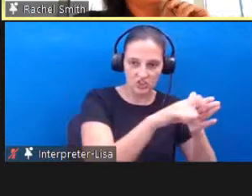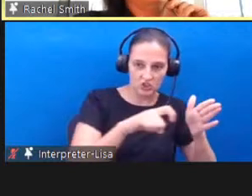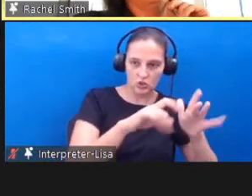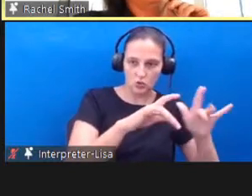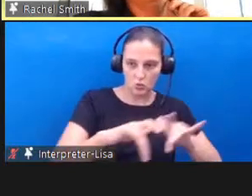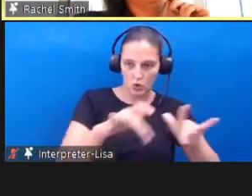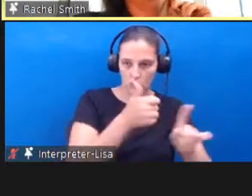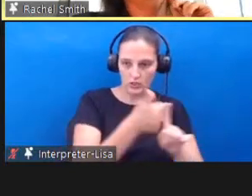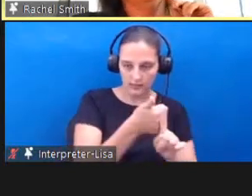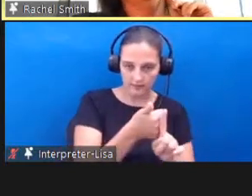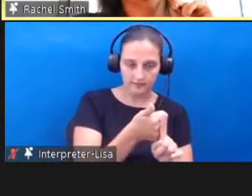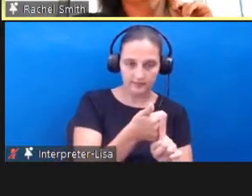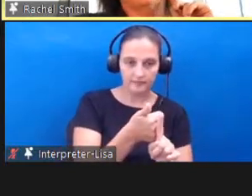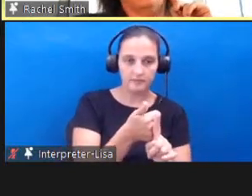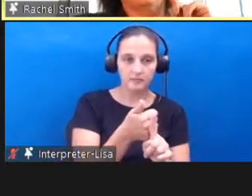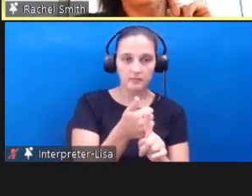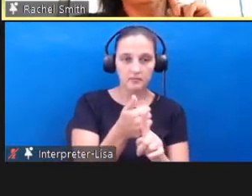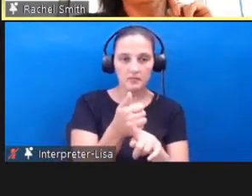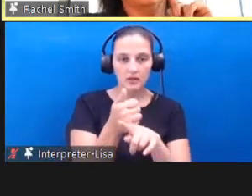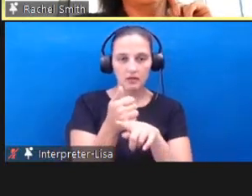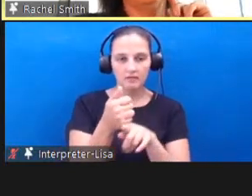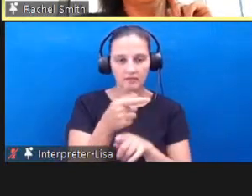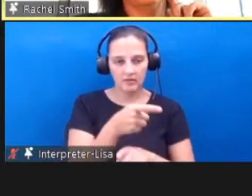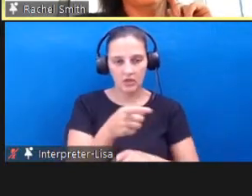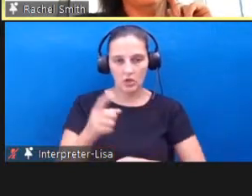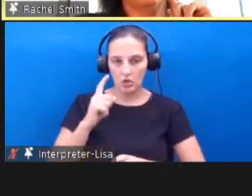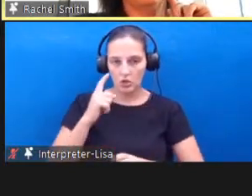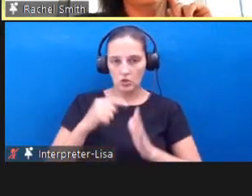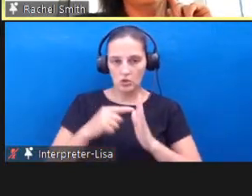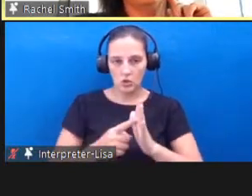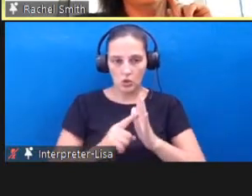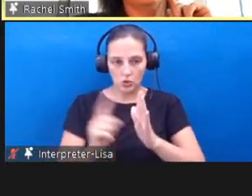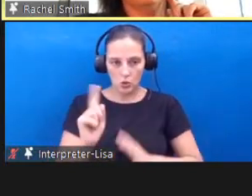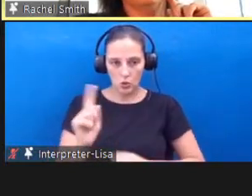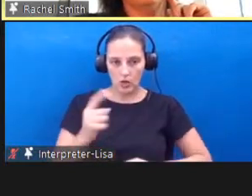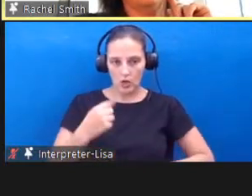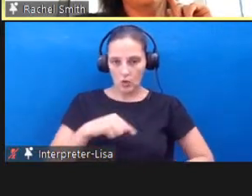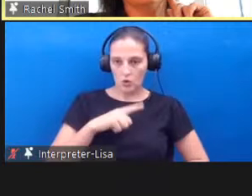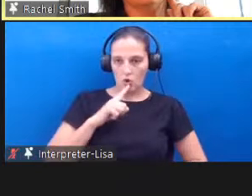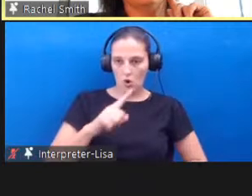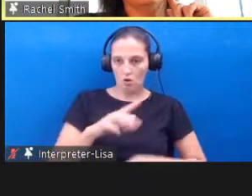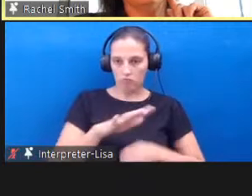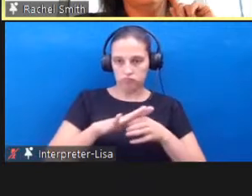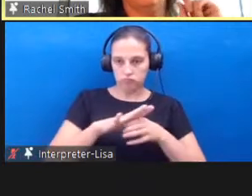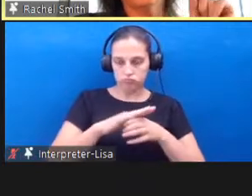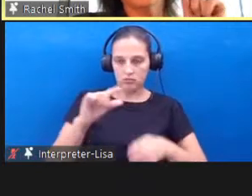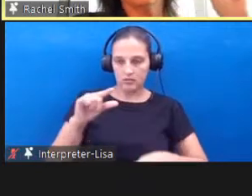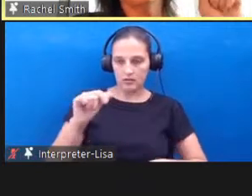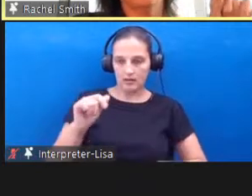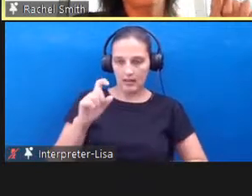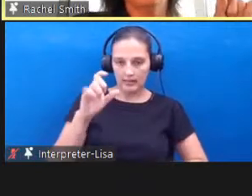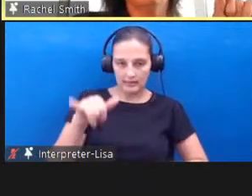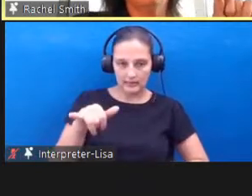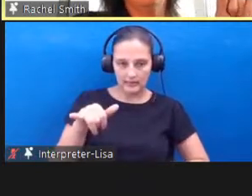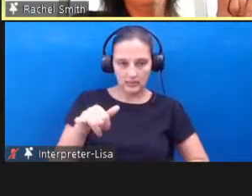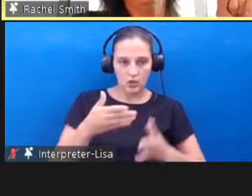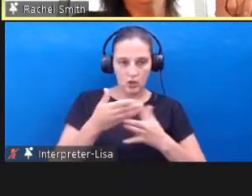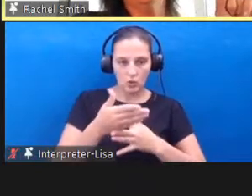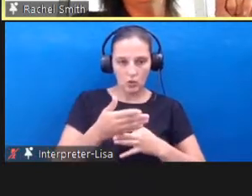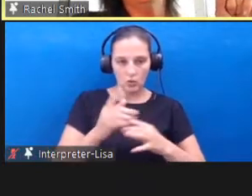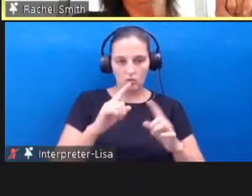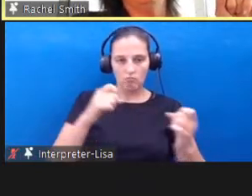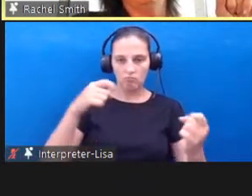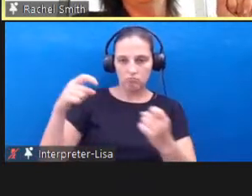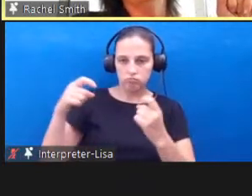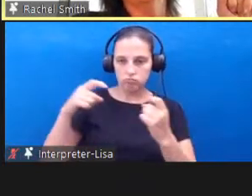have indications of our presence, like here's where we are in the galaxy through pulsar location. This